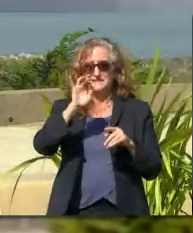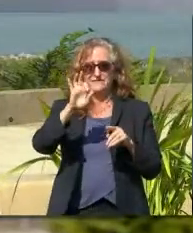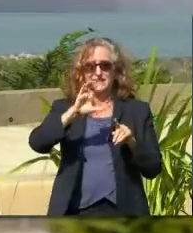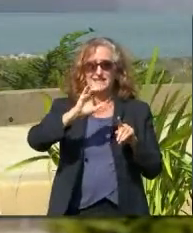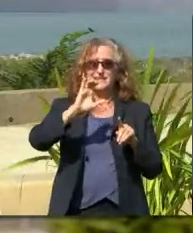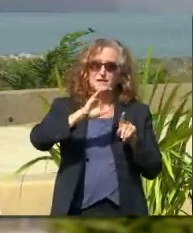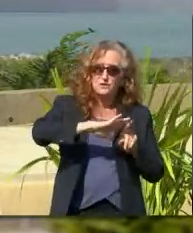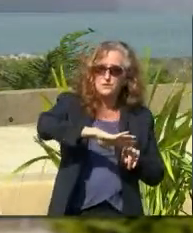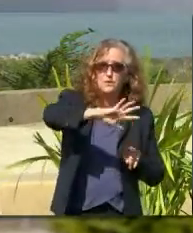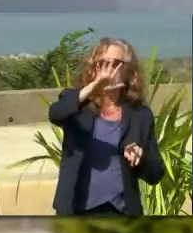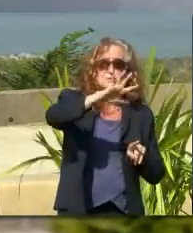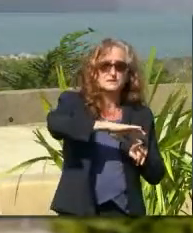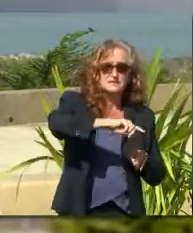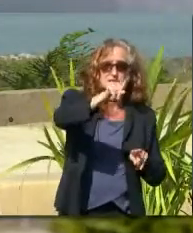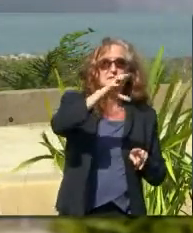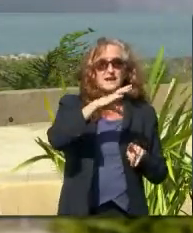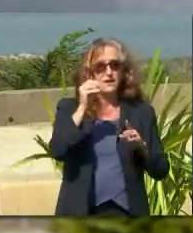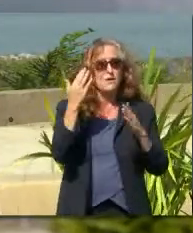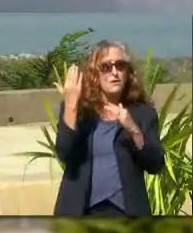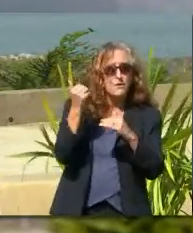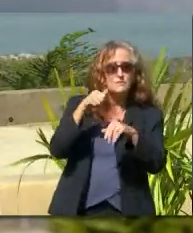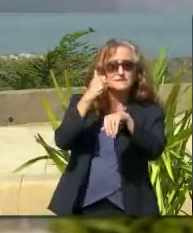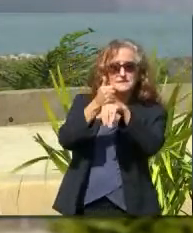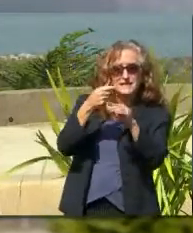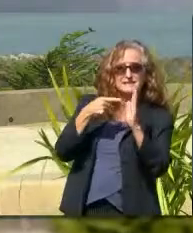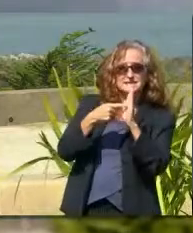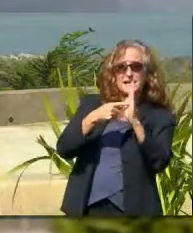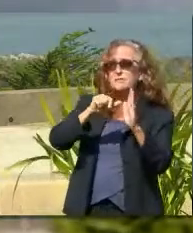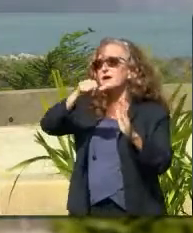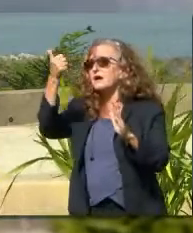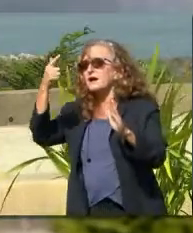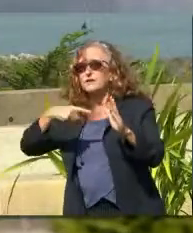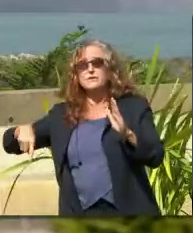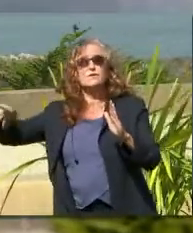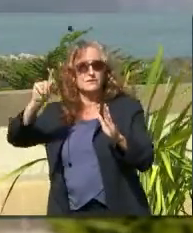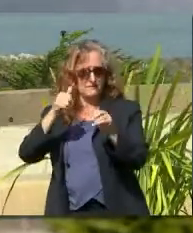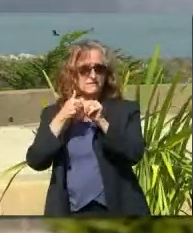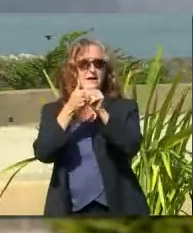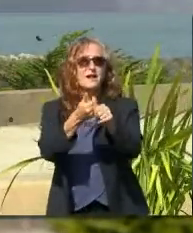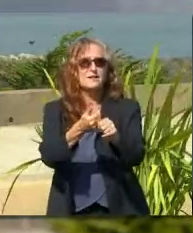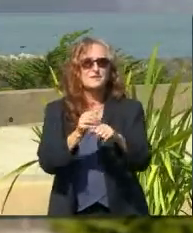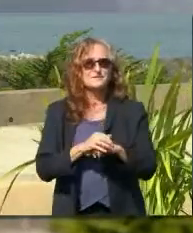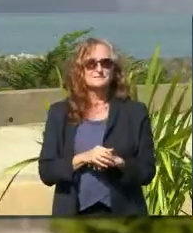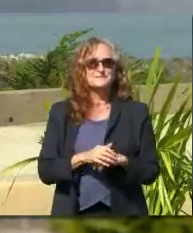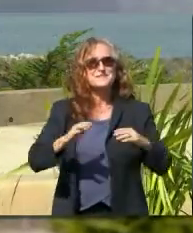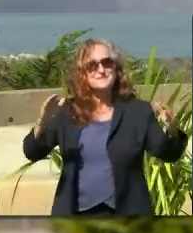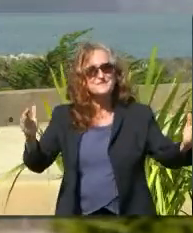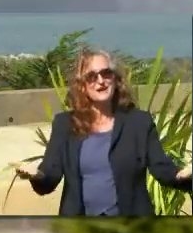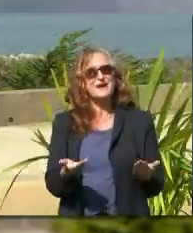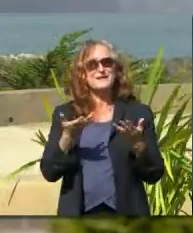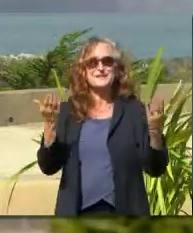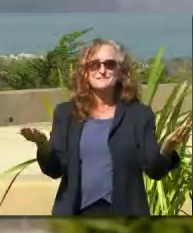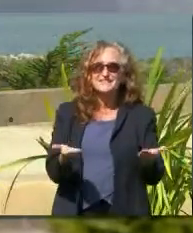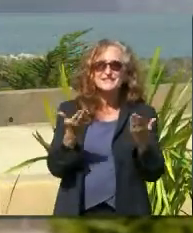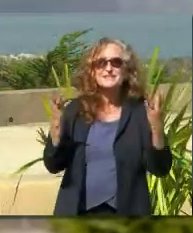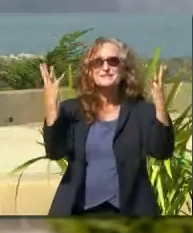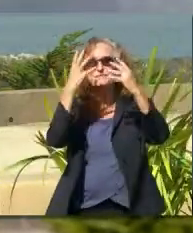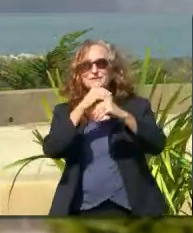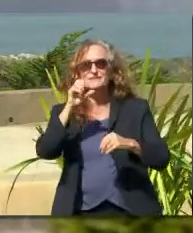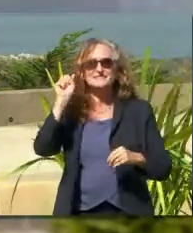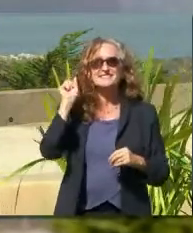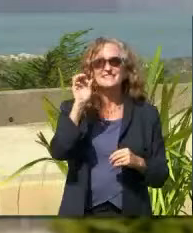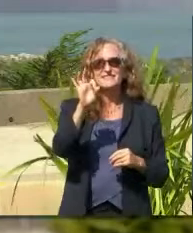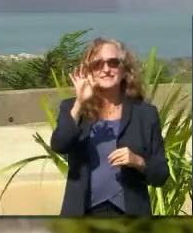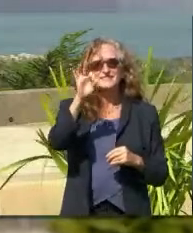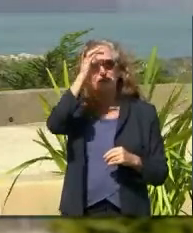an example for others to follow. So it is my honor to welcome you all here to San Francisco. We hope you